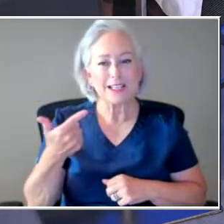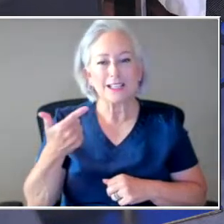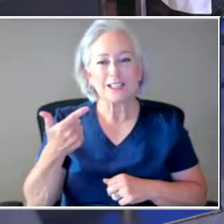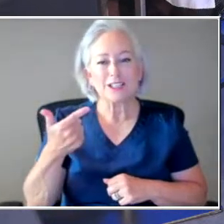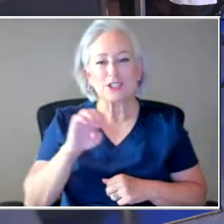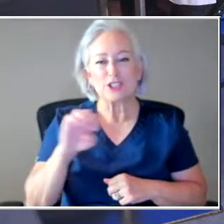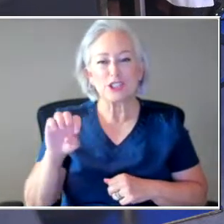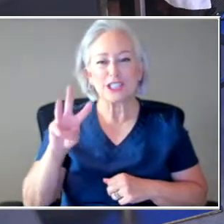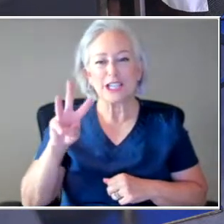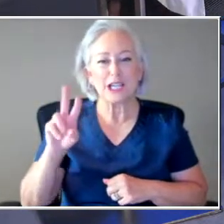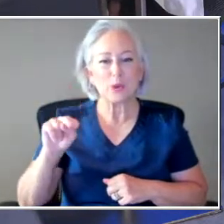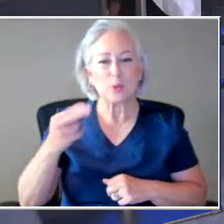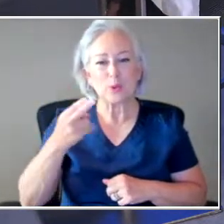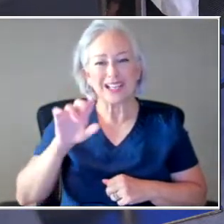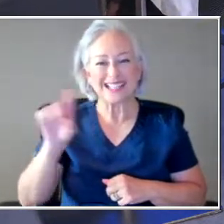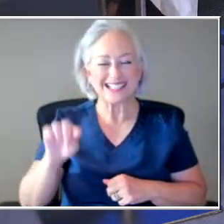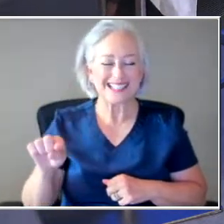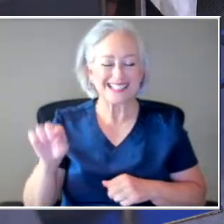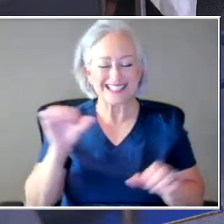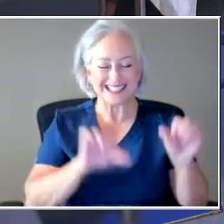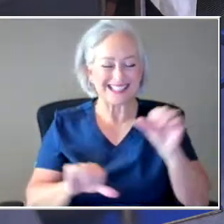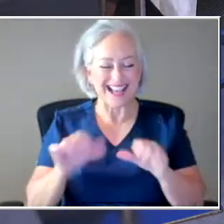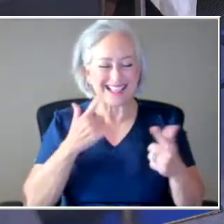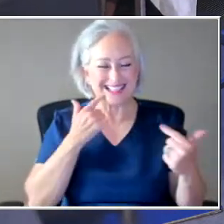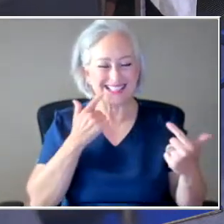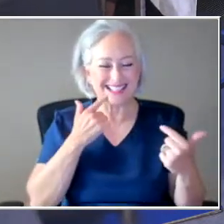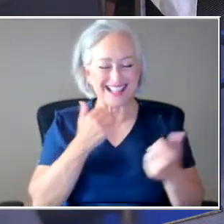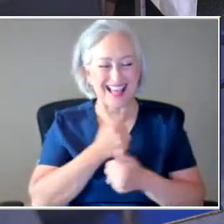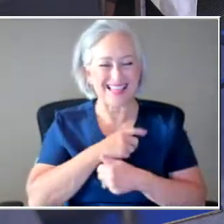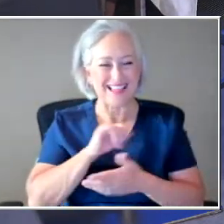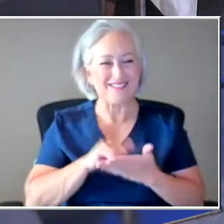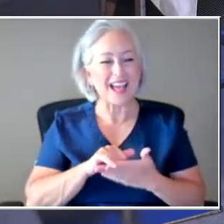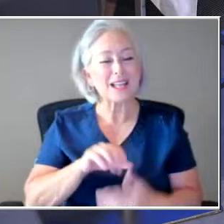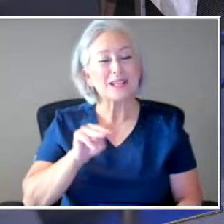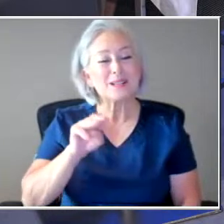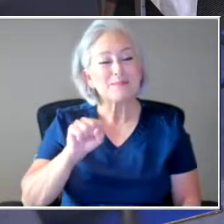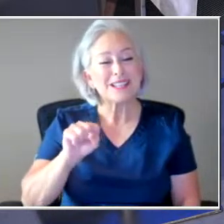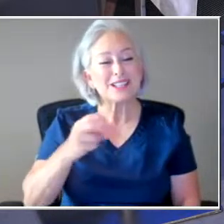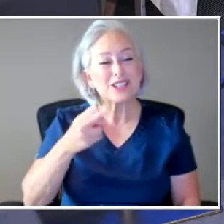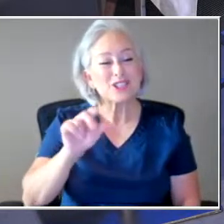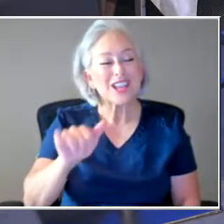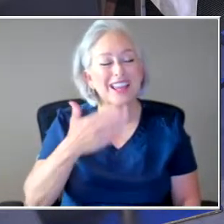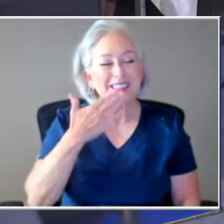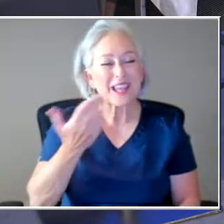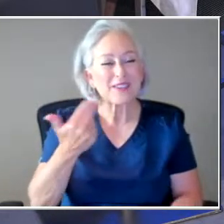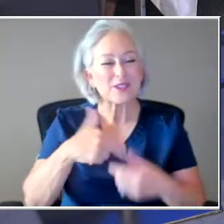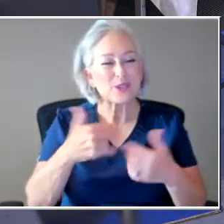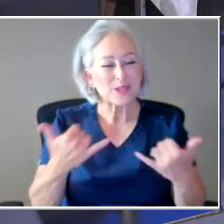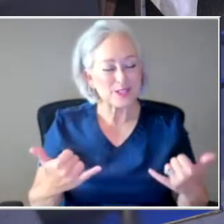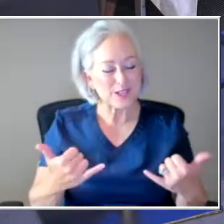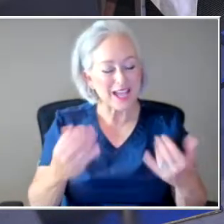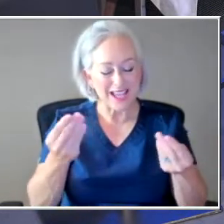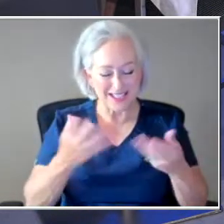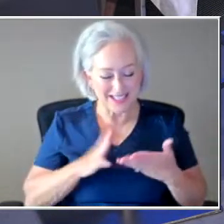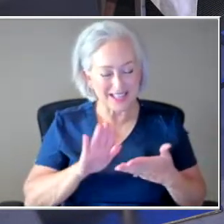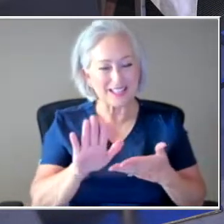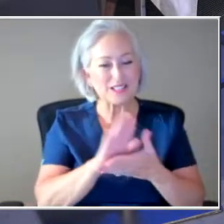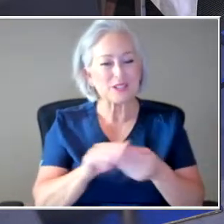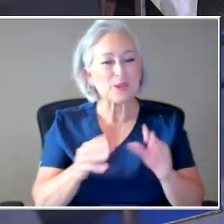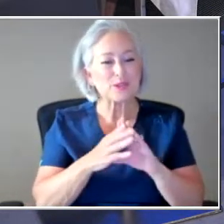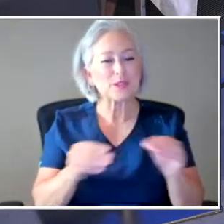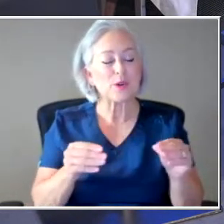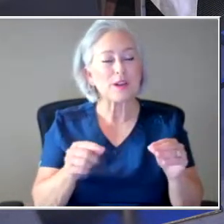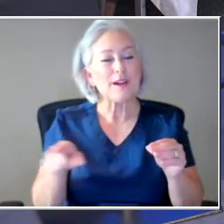science. Absolutely. I love it. All right, Ms. Shea, thank you so much for being here today. Thank you for sharing your story. For those watching, what's